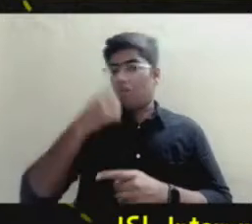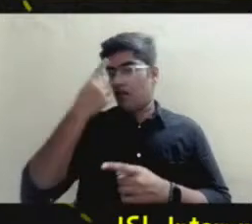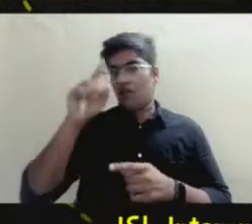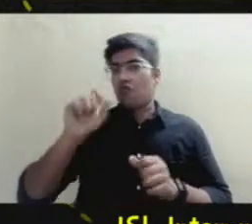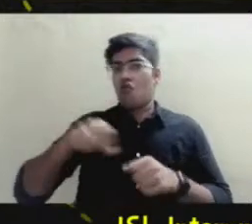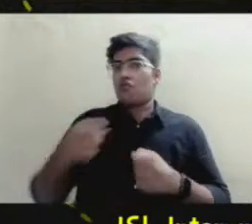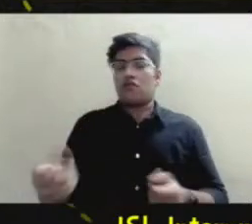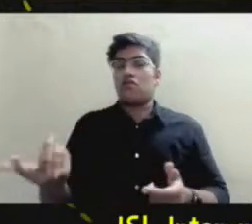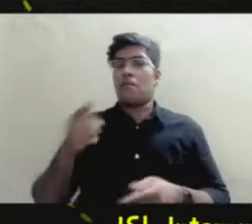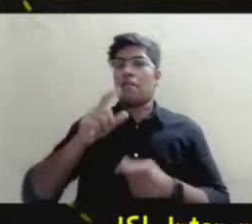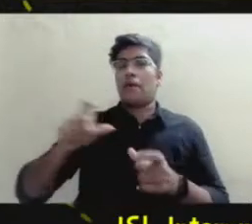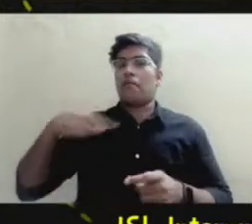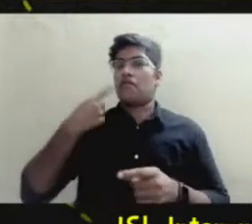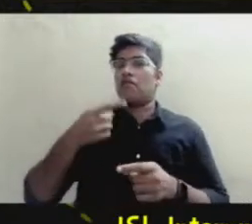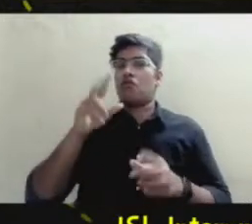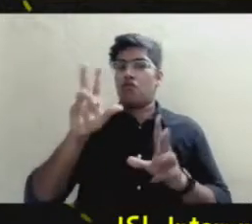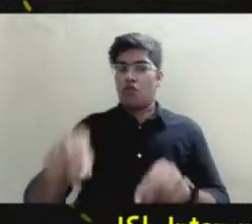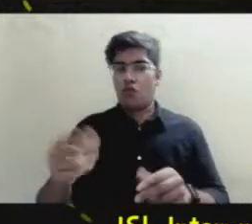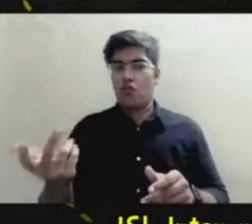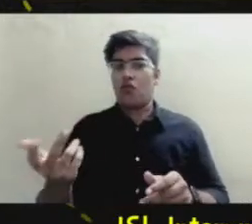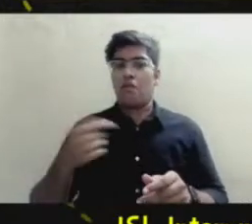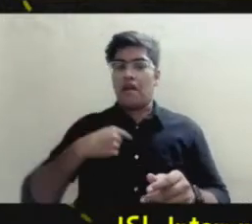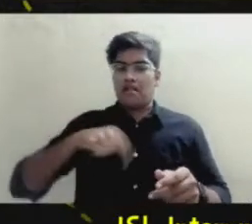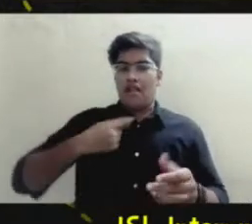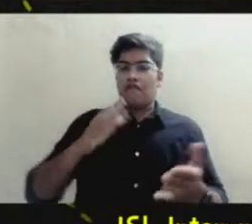to that, is what I'm saying. Not being a singer myself, but